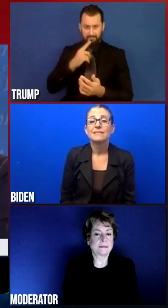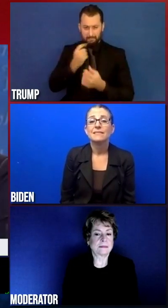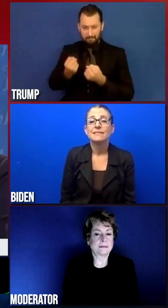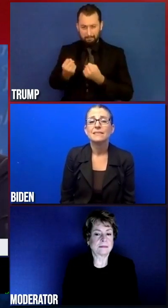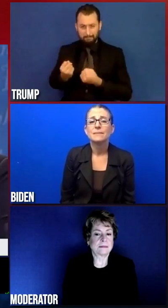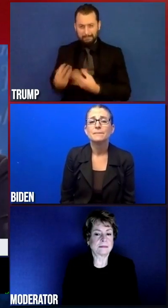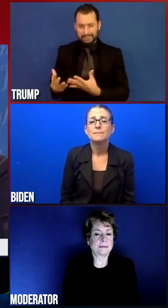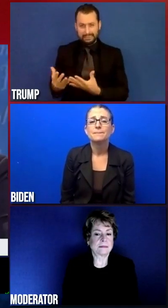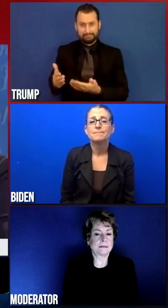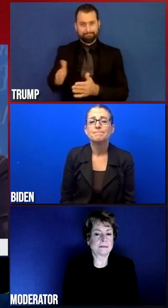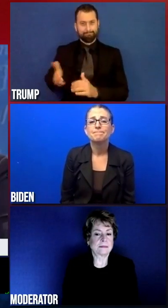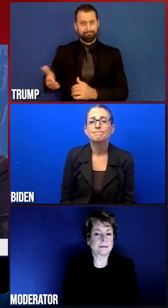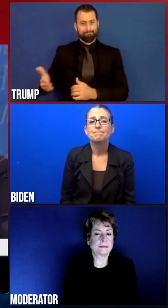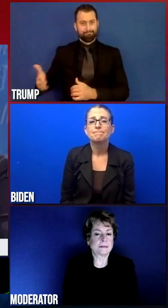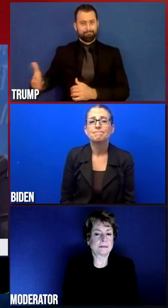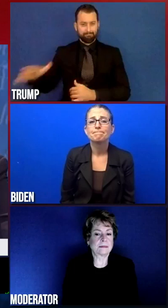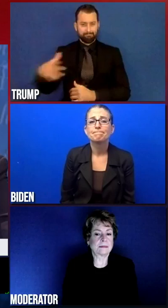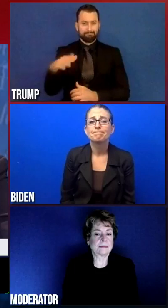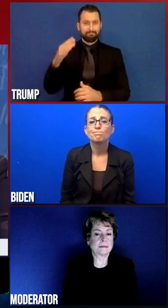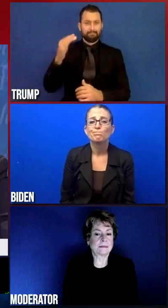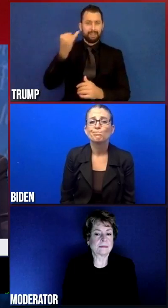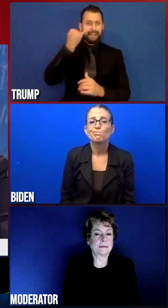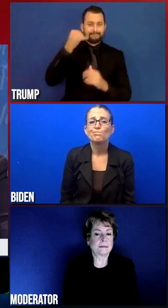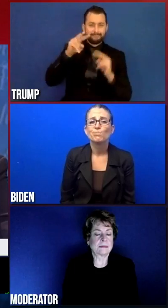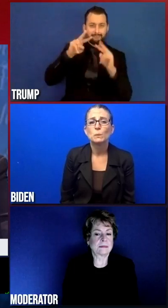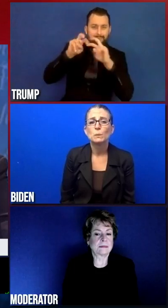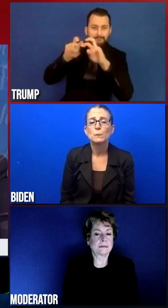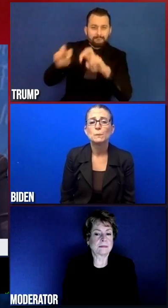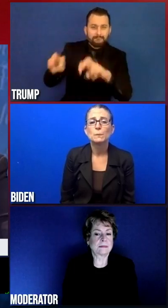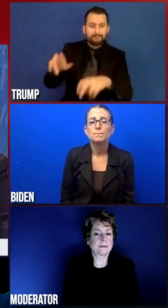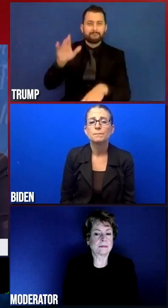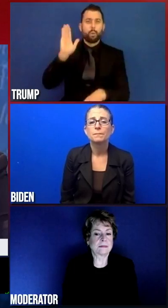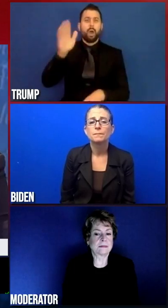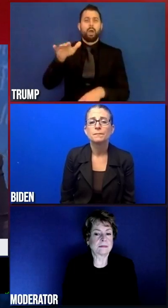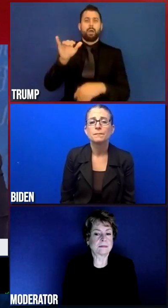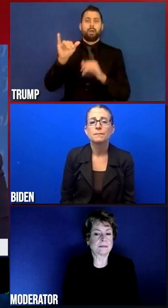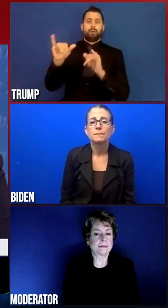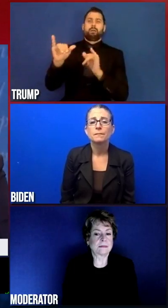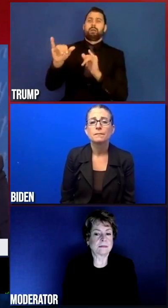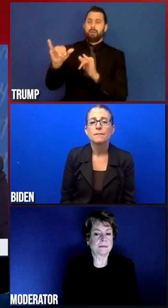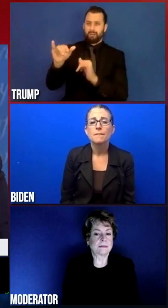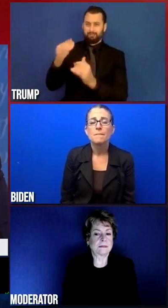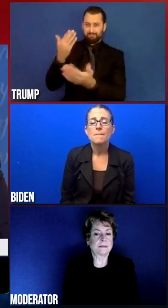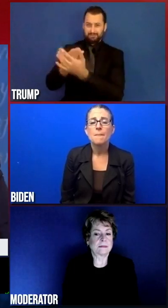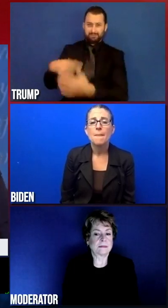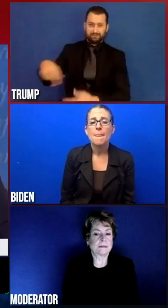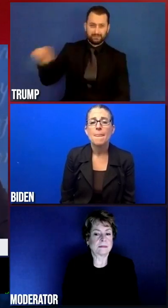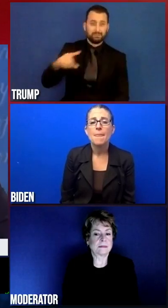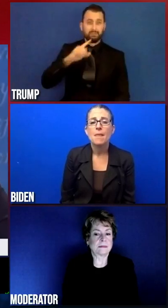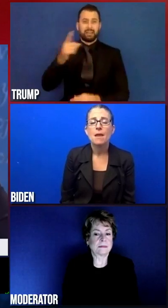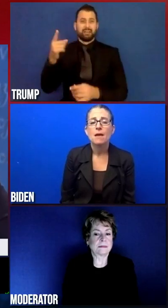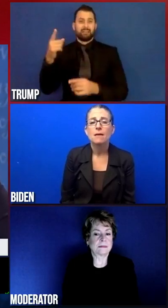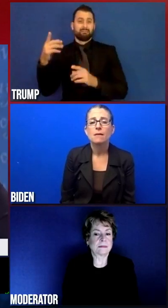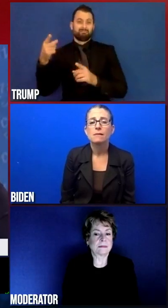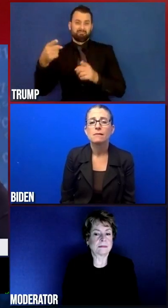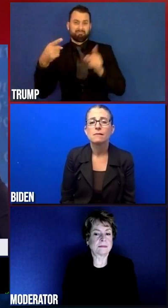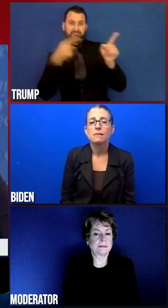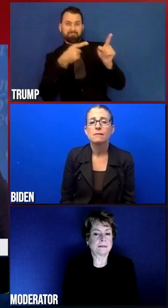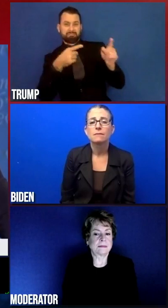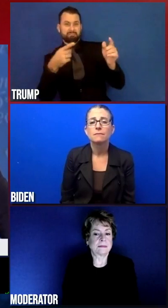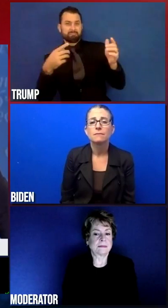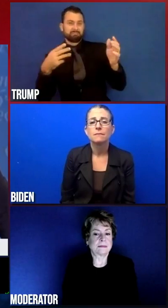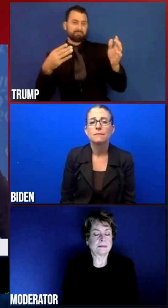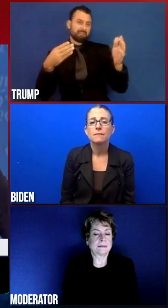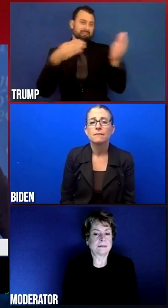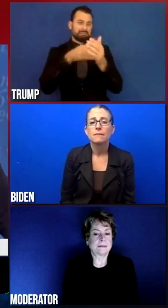we've done, I closed it, and you said he's xenophobic. He's a racist, and he's xenophobic because you didn't think I should have closed our country. Wait a minute. It